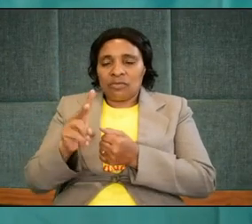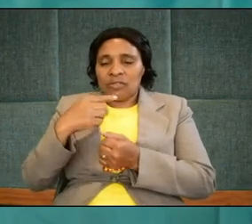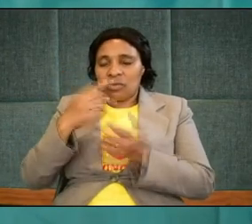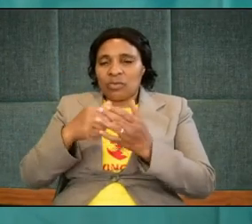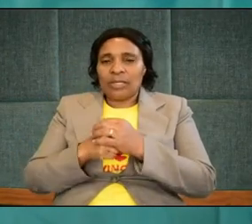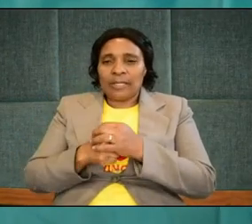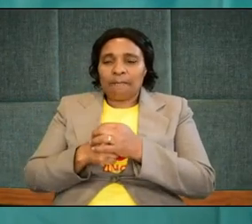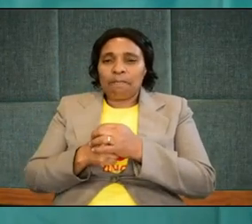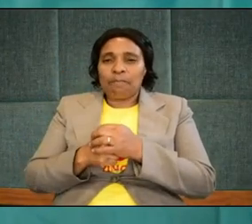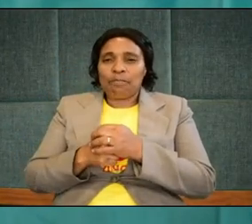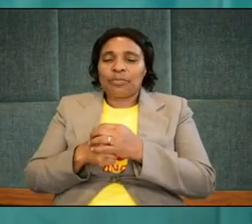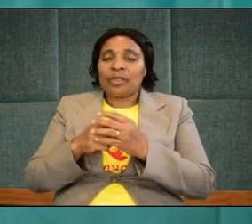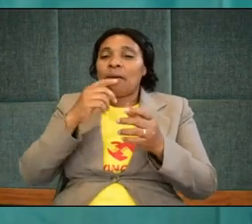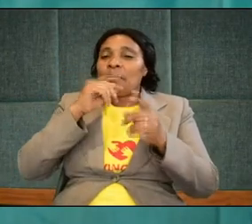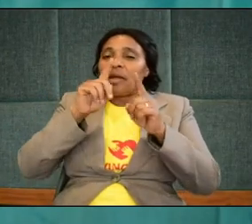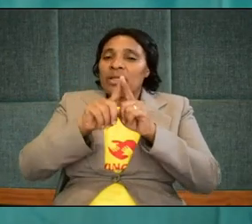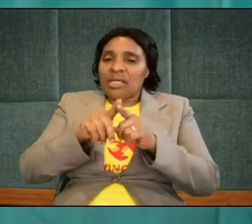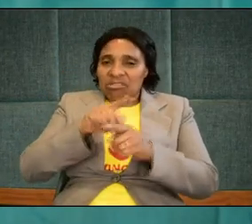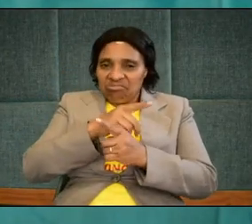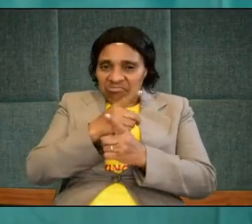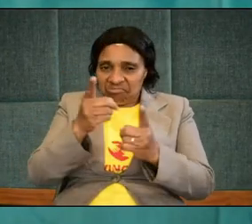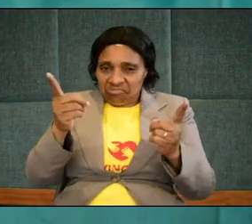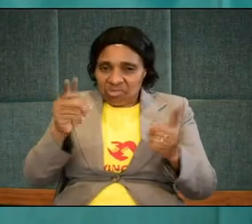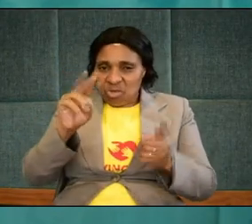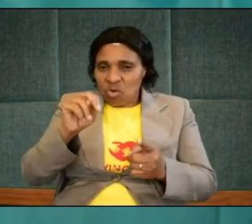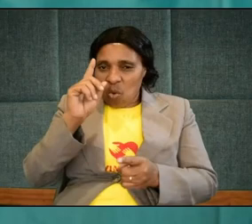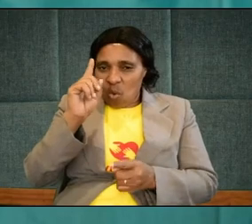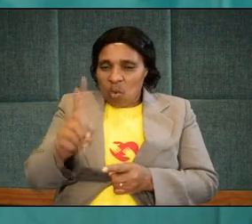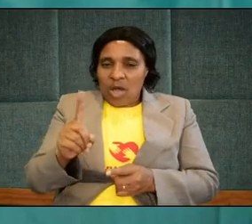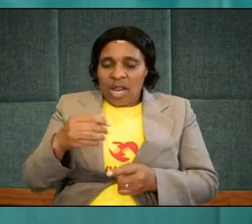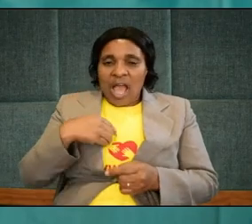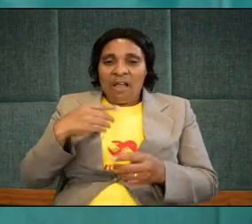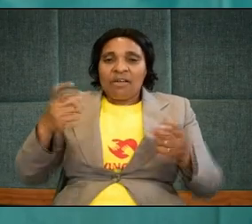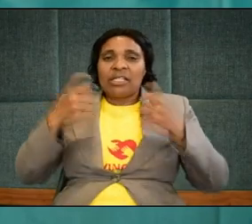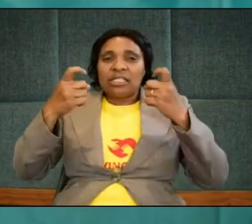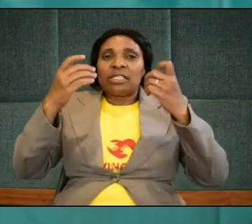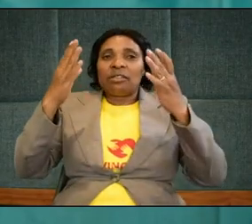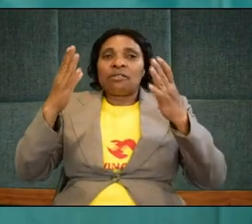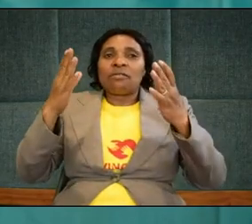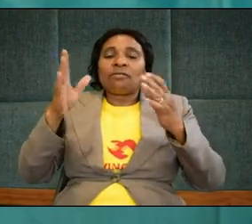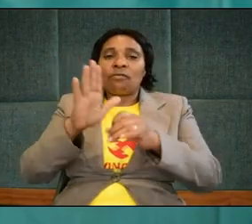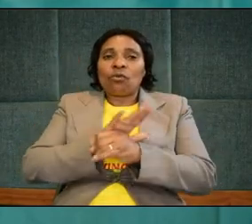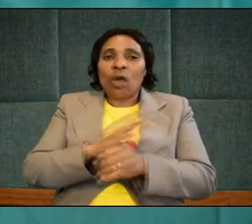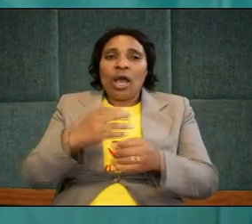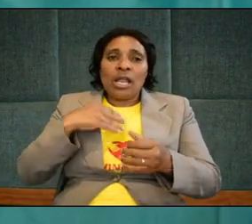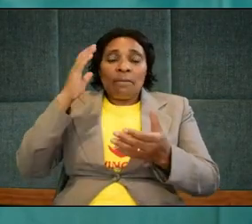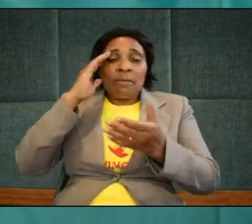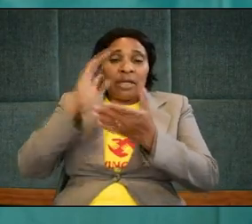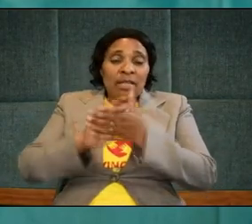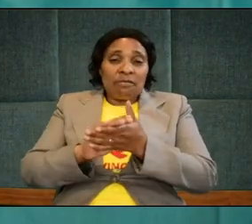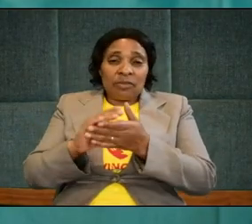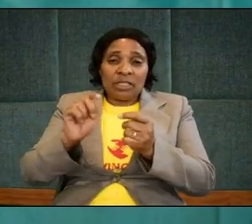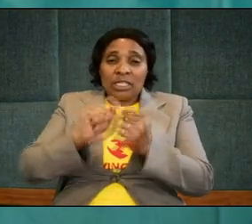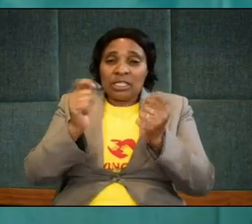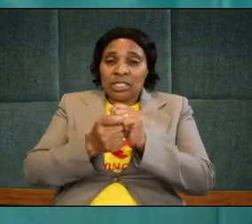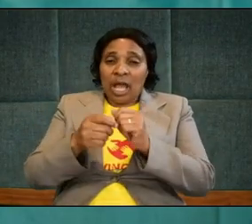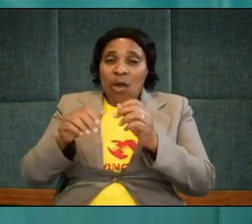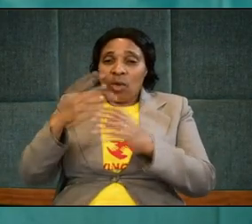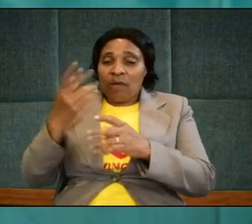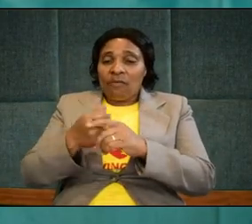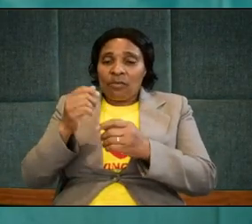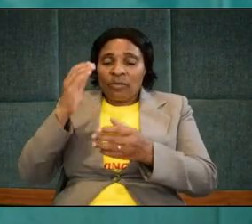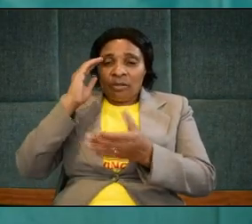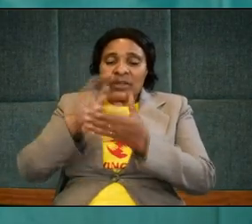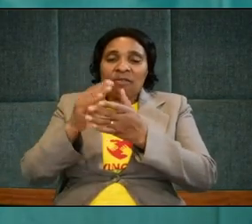see to it, brothers, that none of you has a sinful, unbelieving heart that turns away from the living God. Unbelief in this